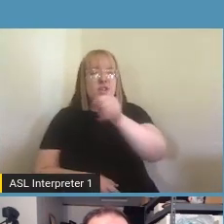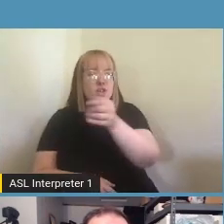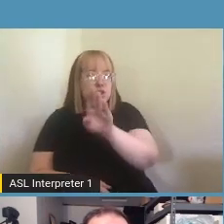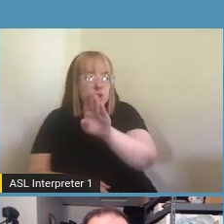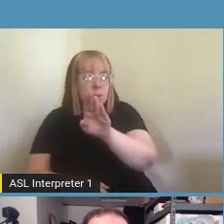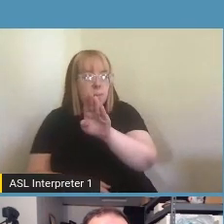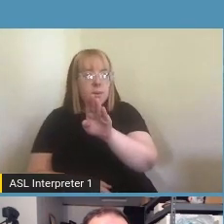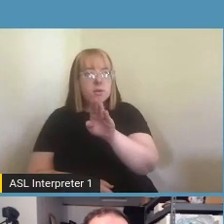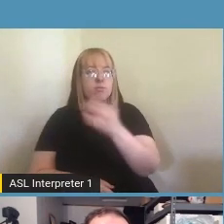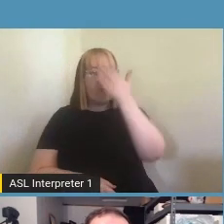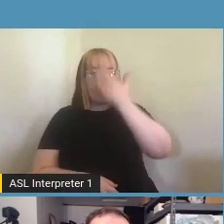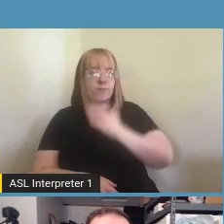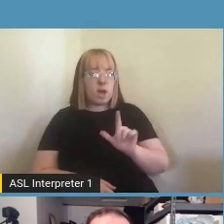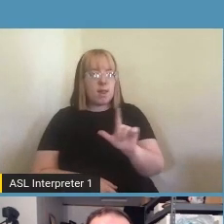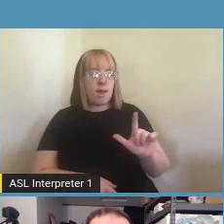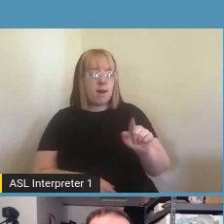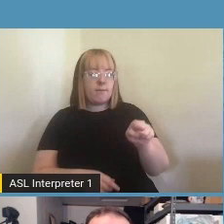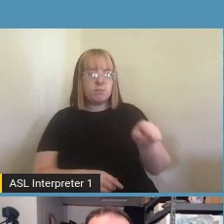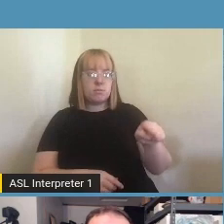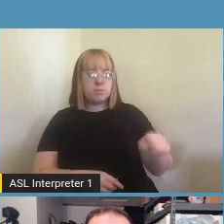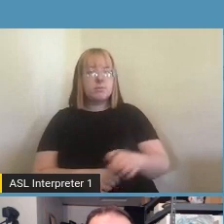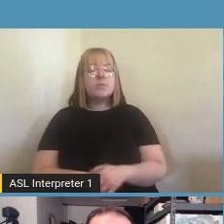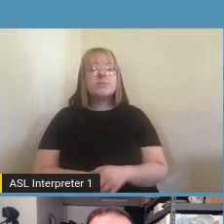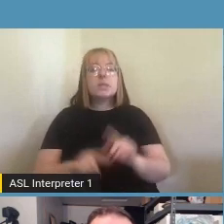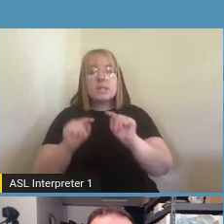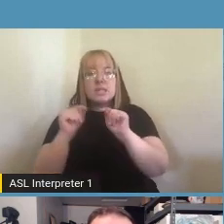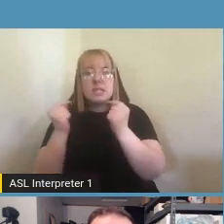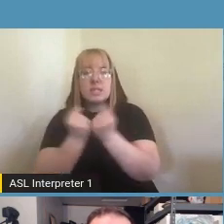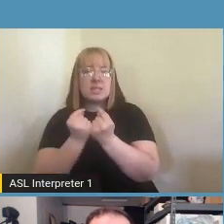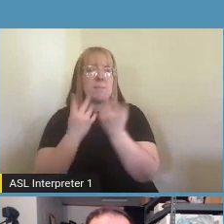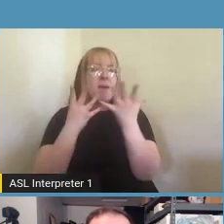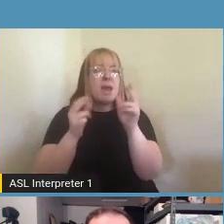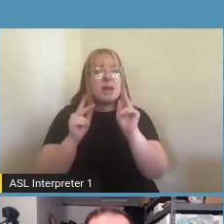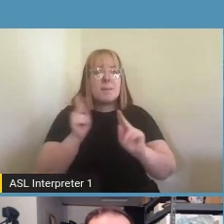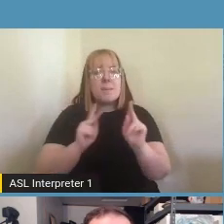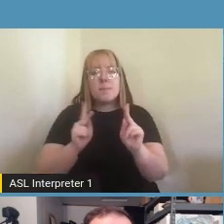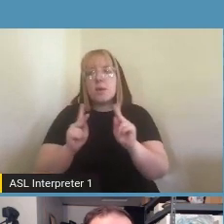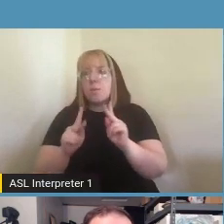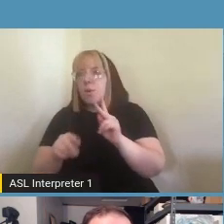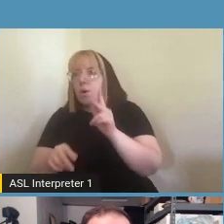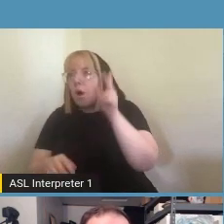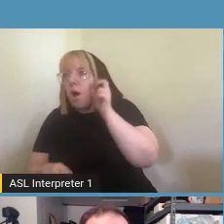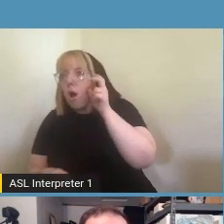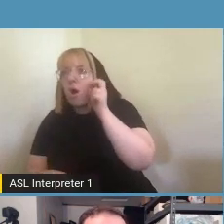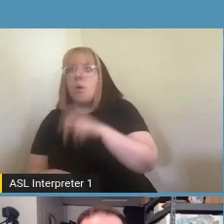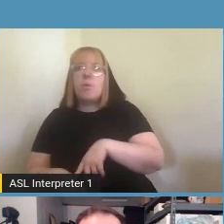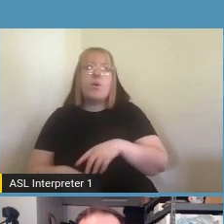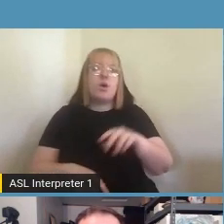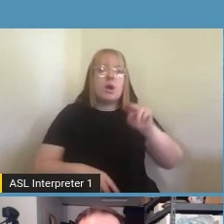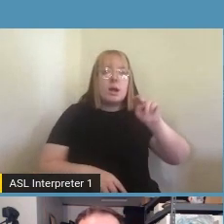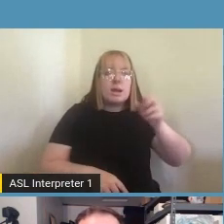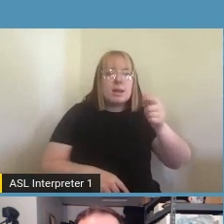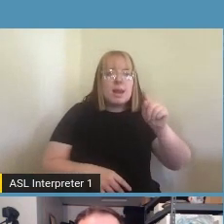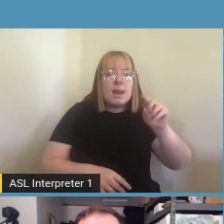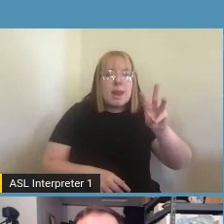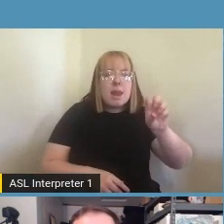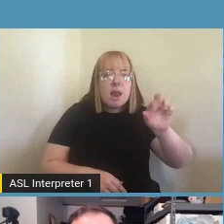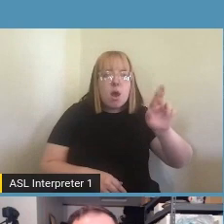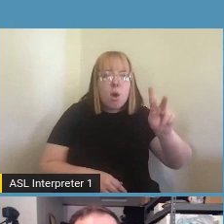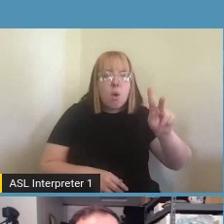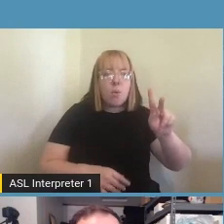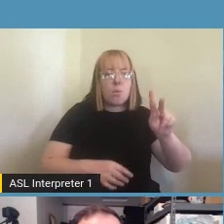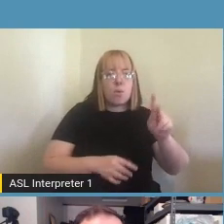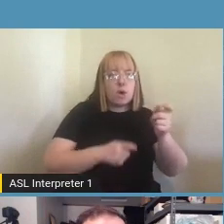was a team that worked on audio. There was a network engineer. There were truck drivers. There was a